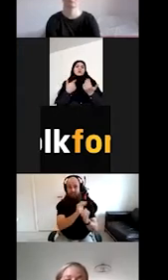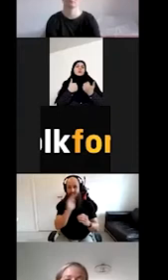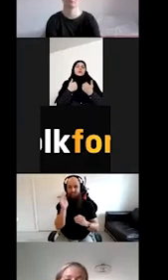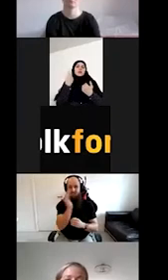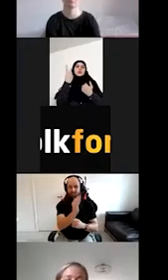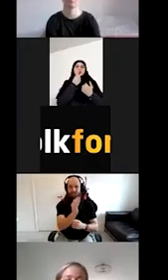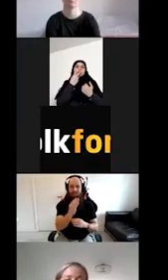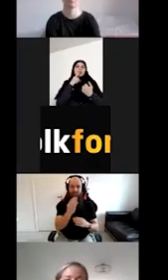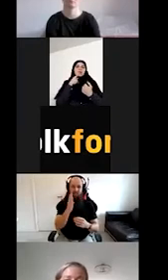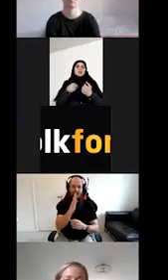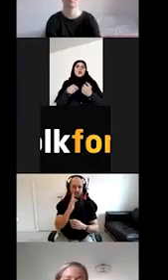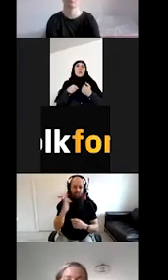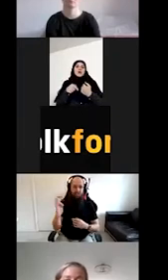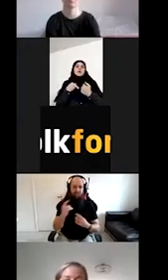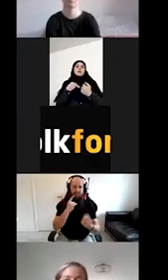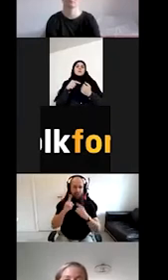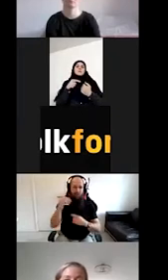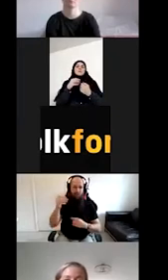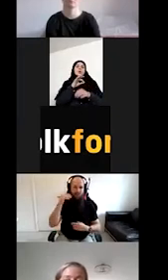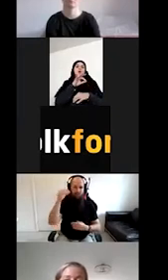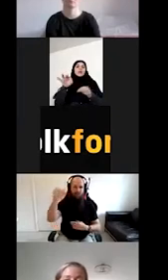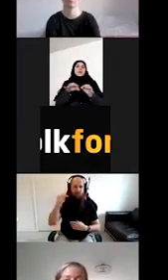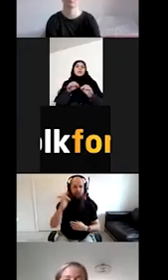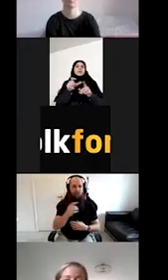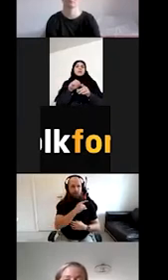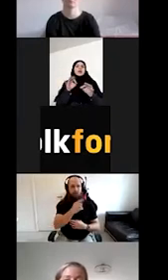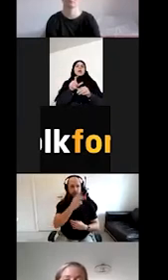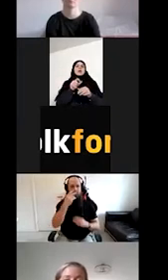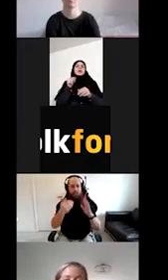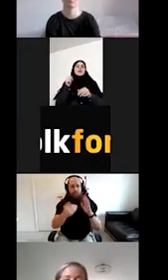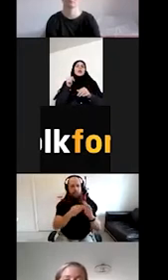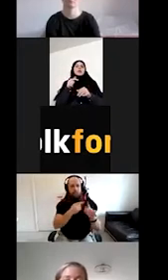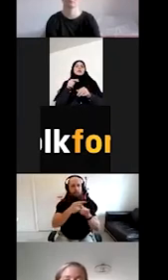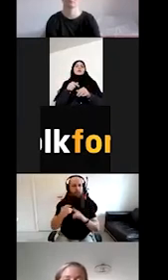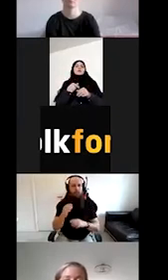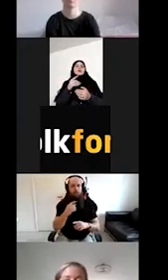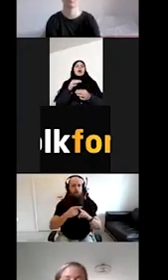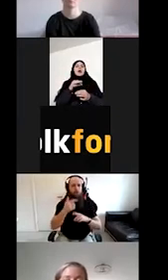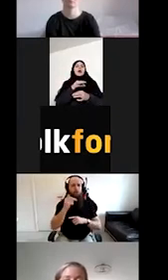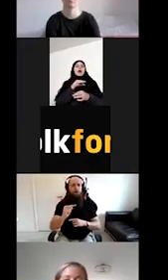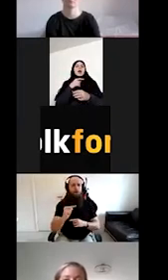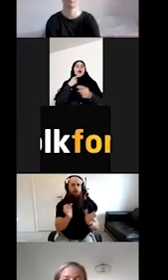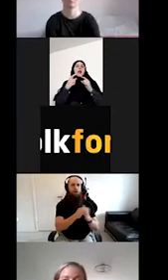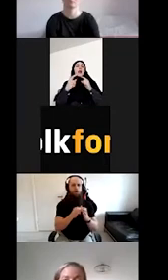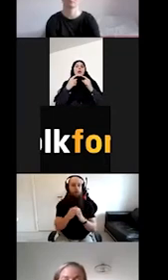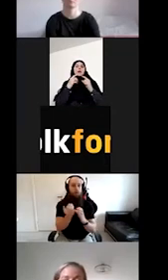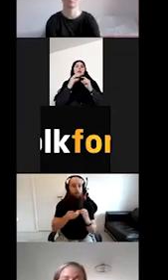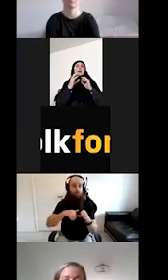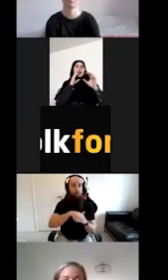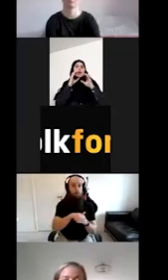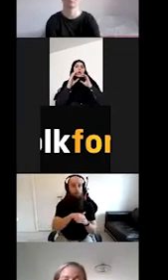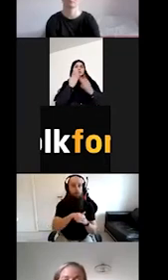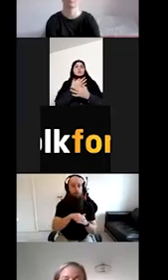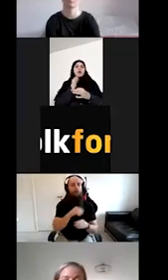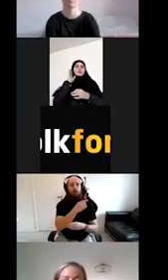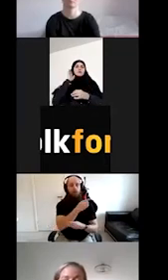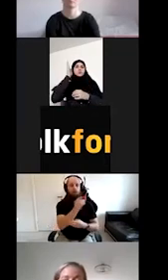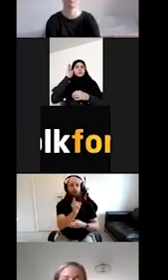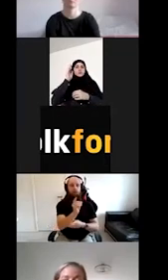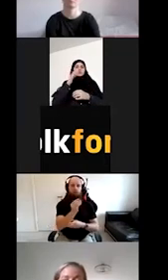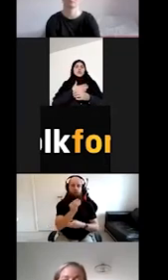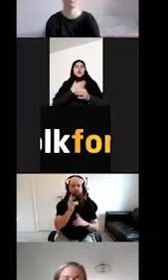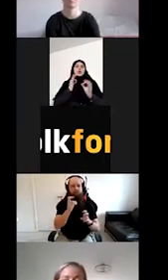to ensure participation of different vulnerable groups was to apply so-called social